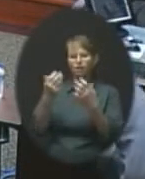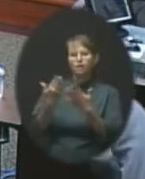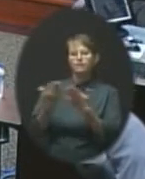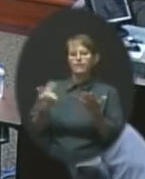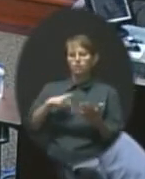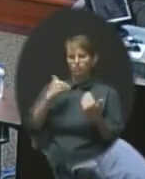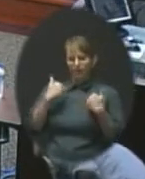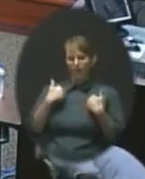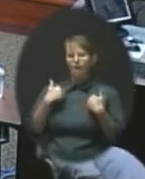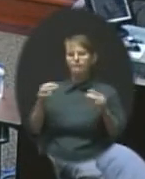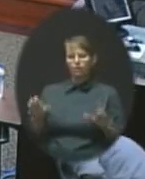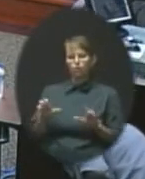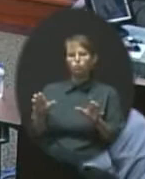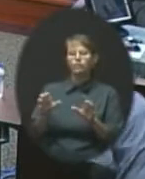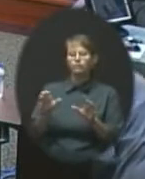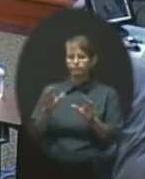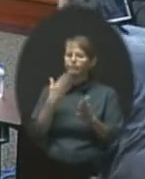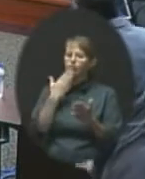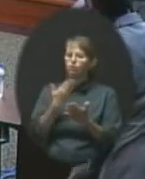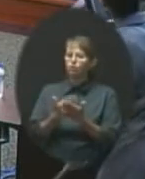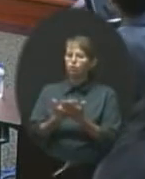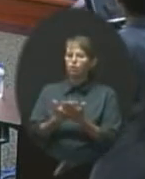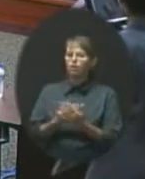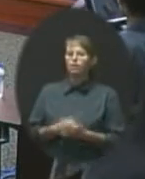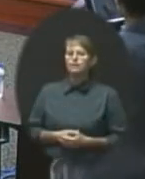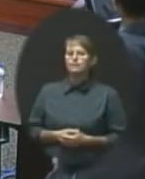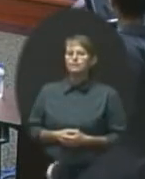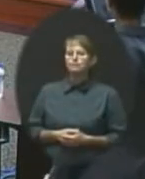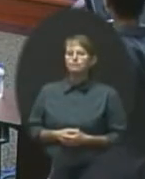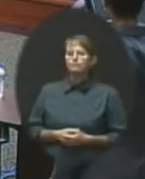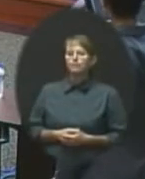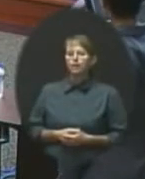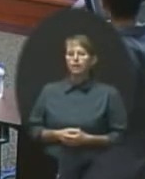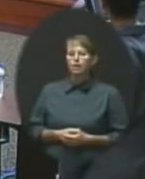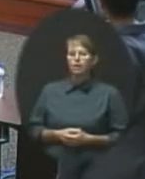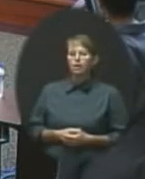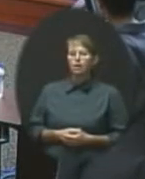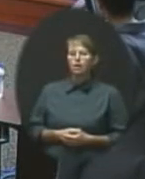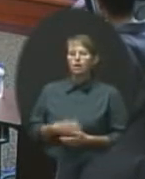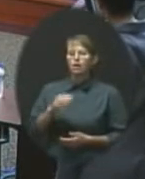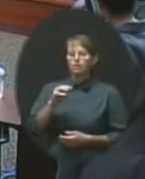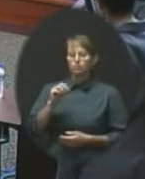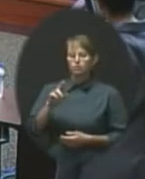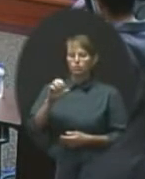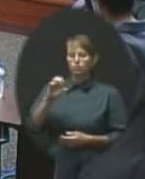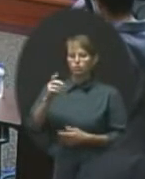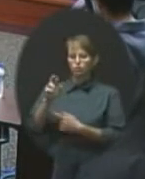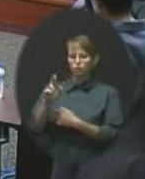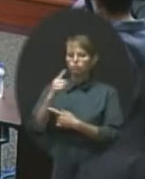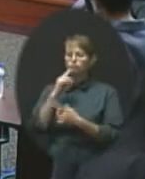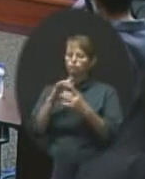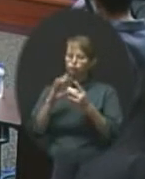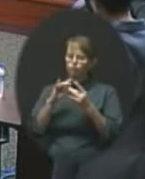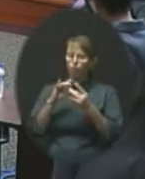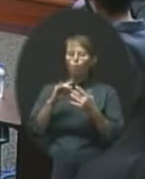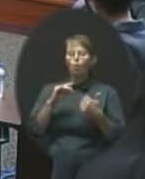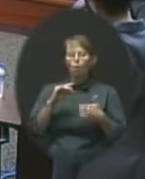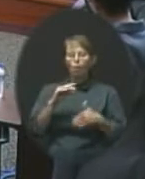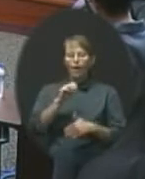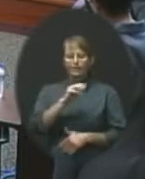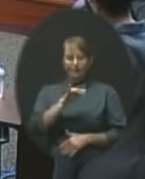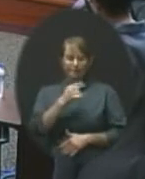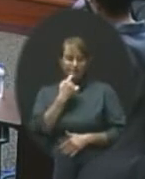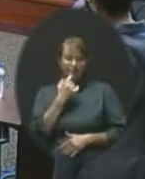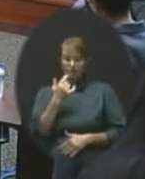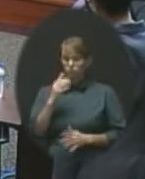Mm-hmm. Well, looking through this, and as Amy said, I mean, it was a great presentation, a lot of information to try to digest and really